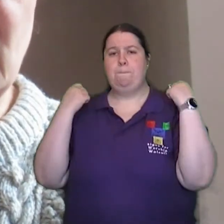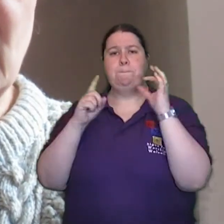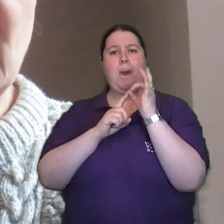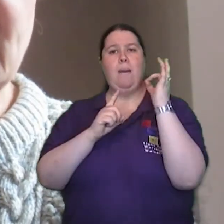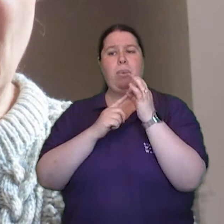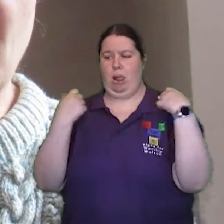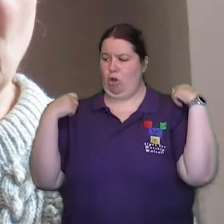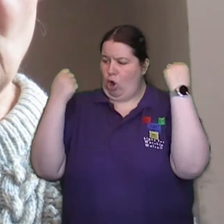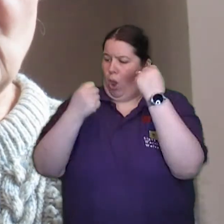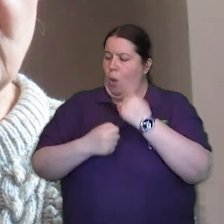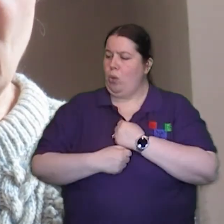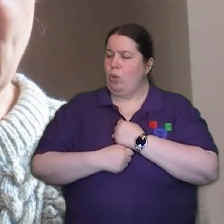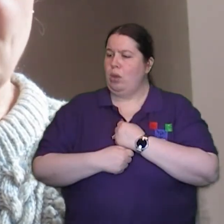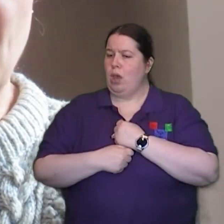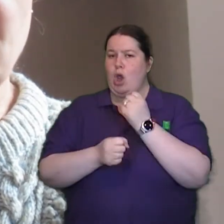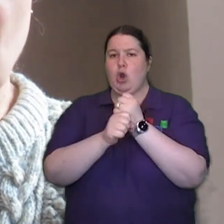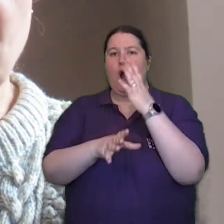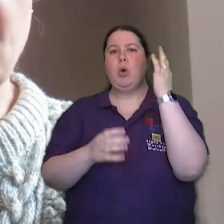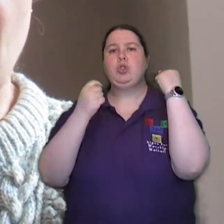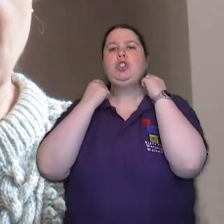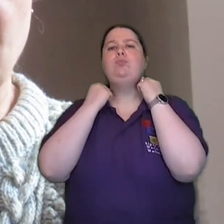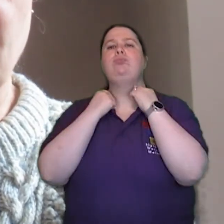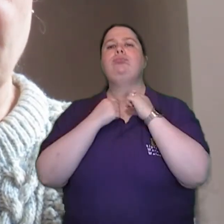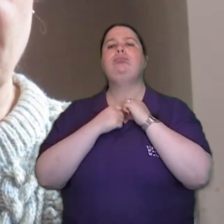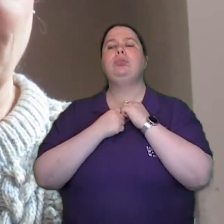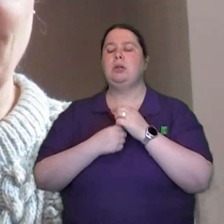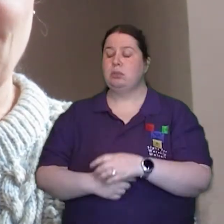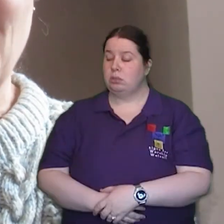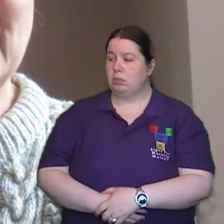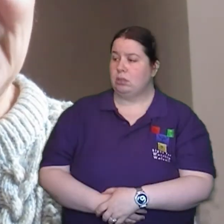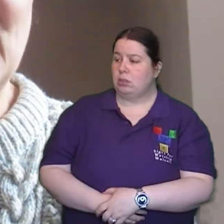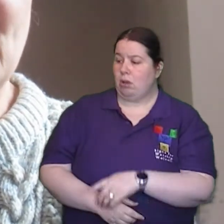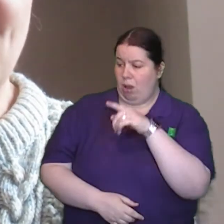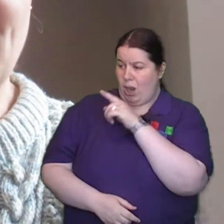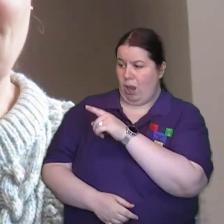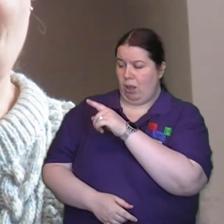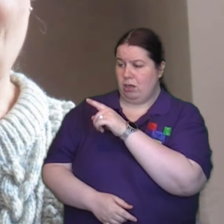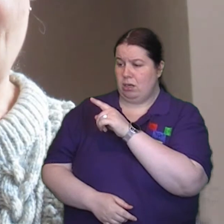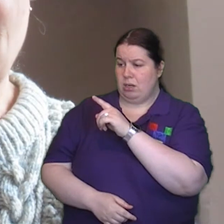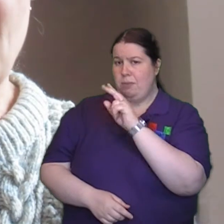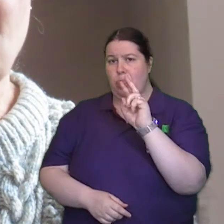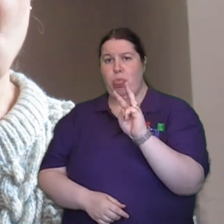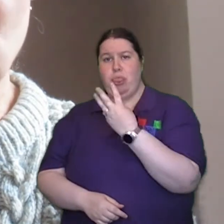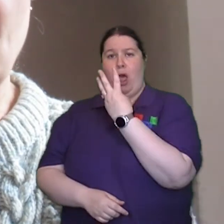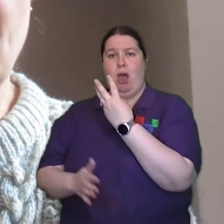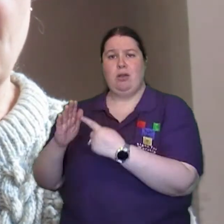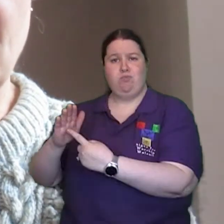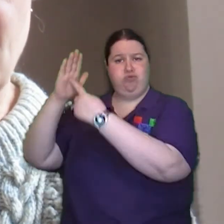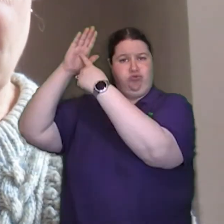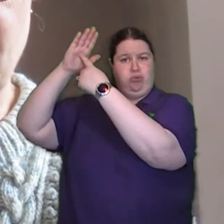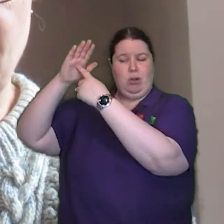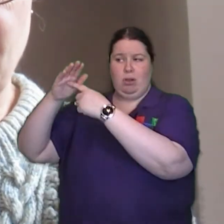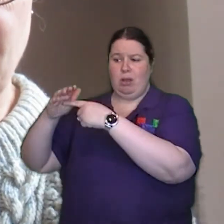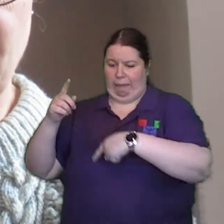purple and have a gold chain placed round his neck, and he will be made the third highest ruler in